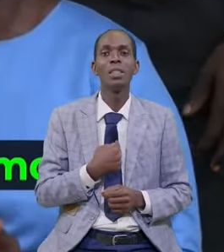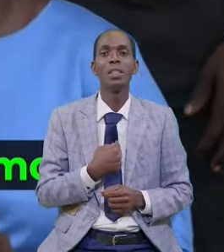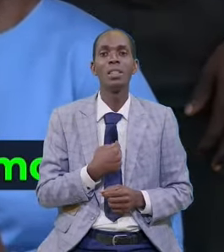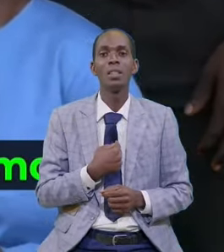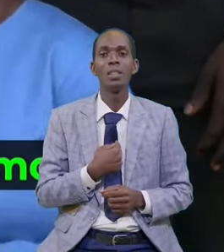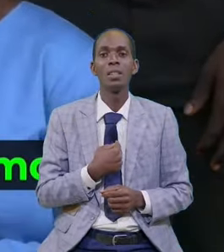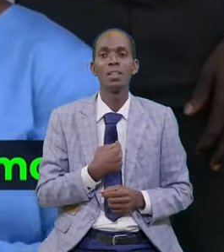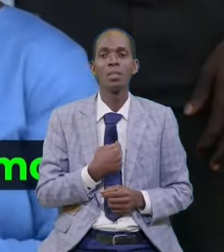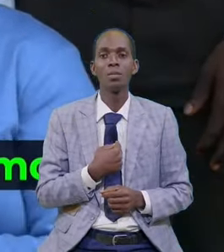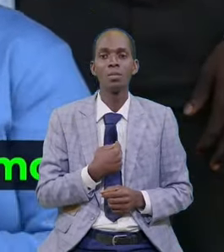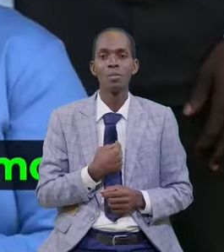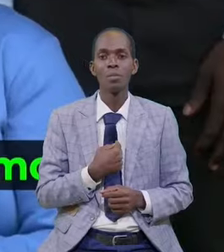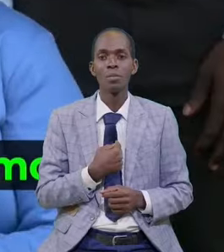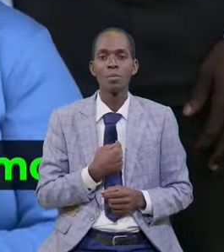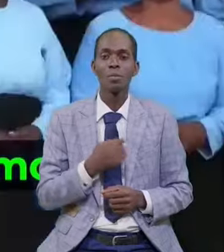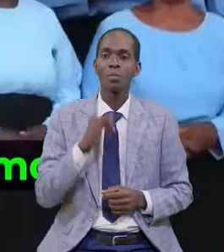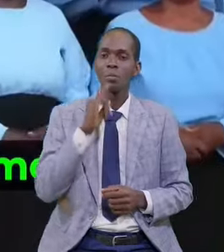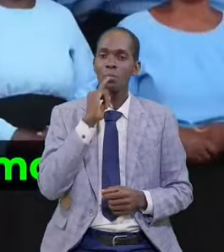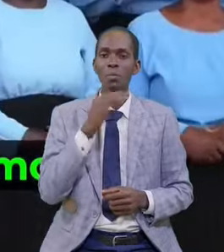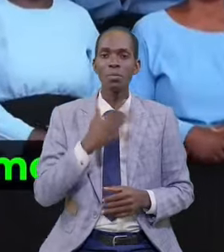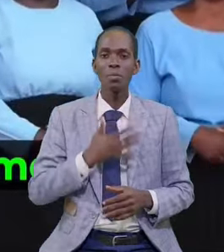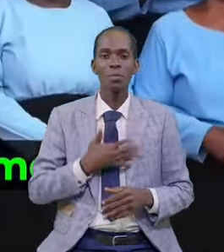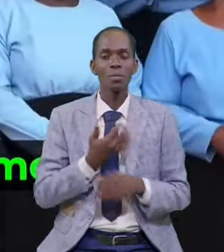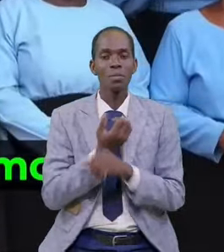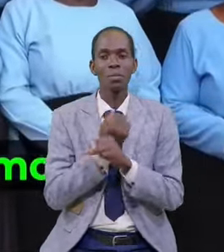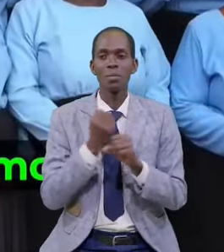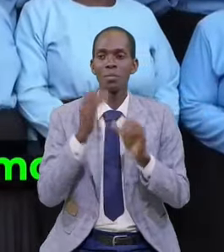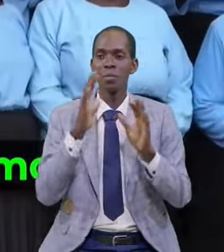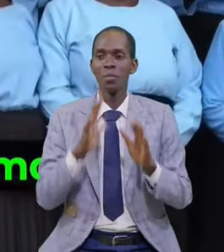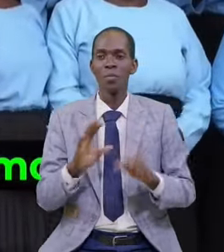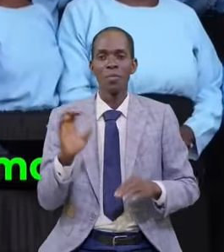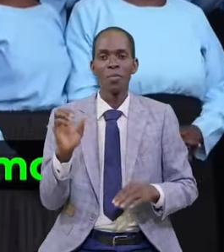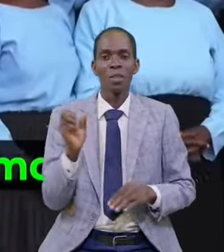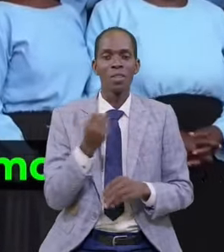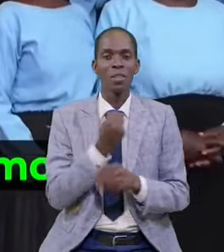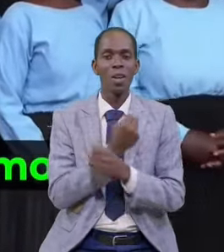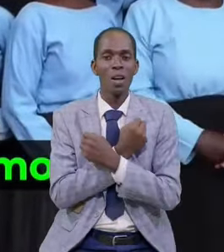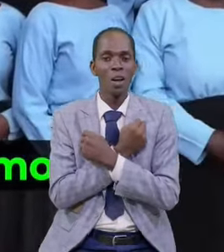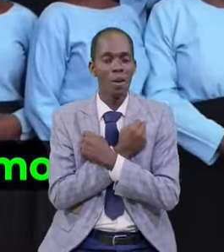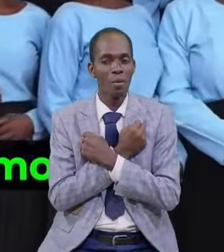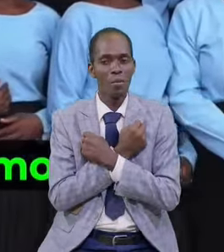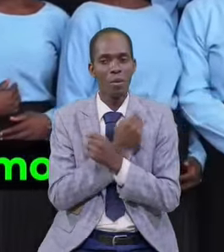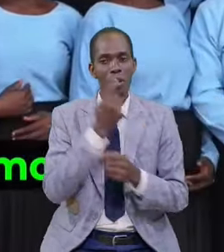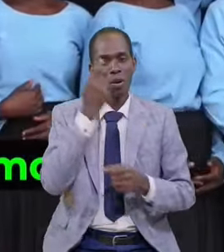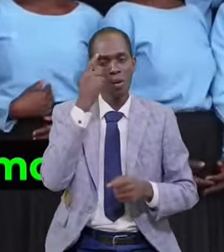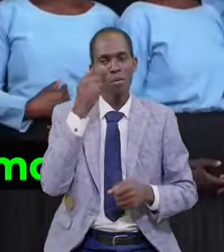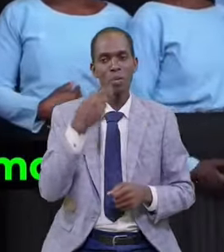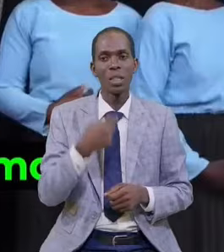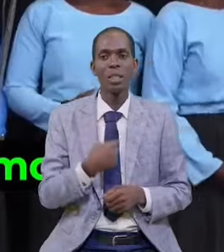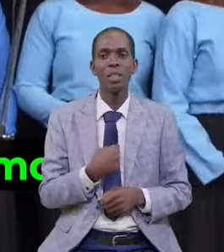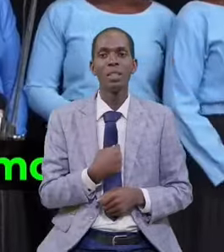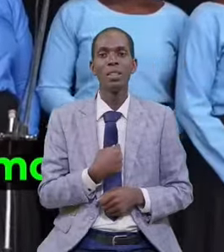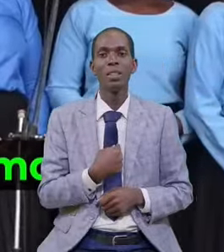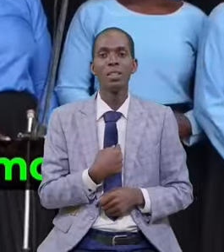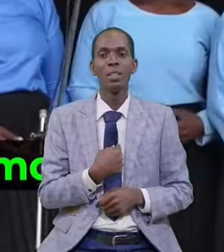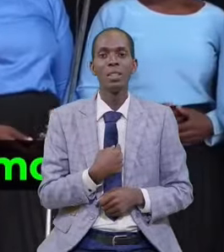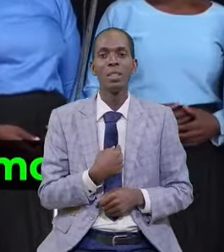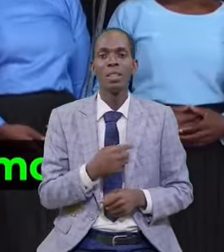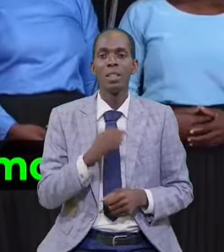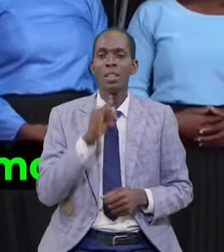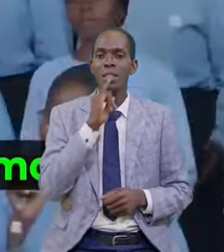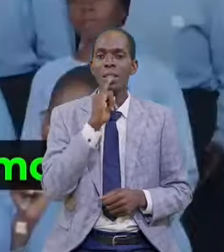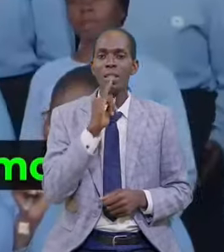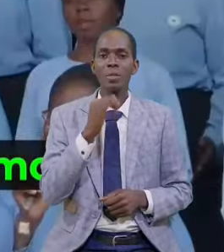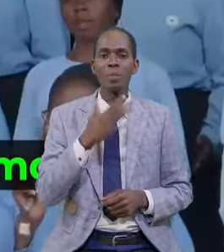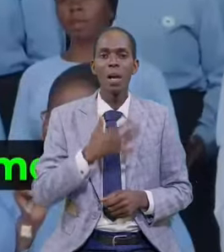me he my savior's love for me he's my savior